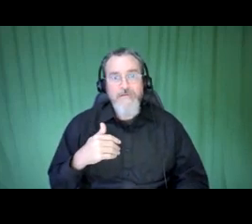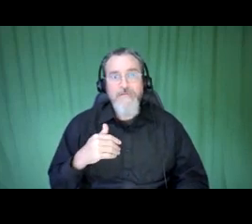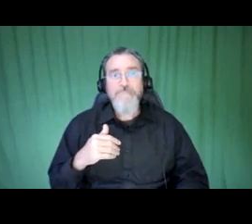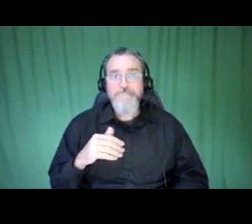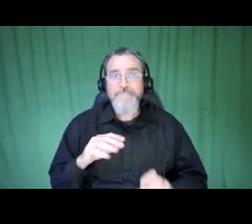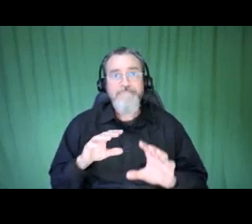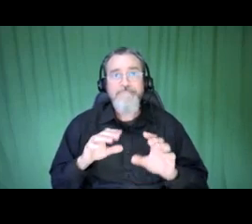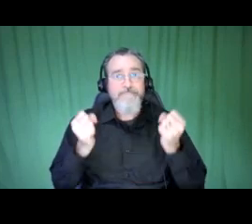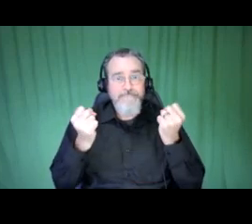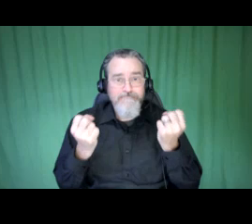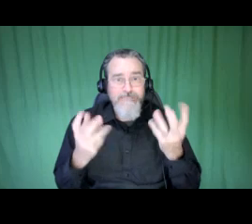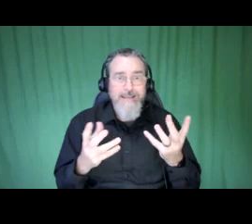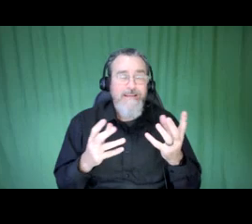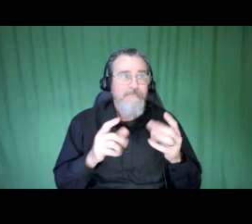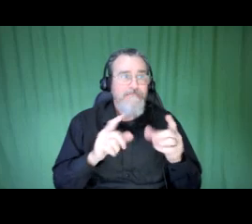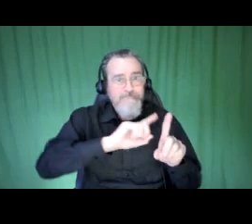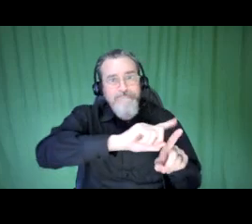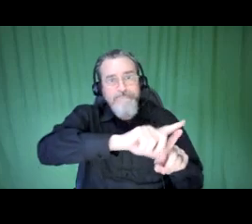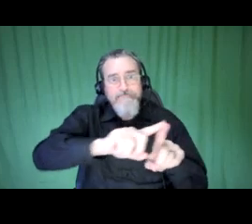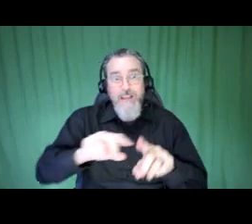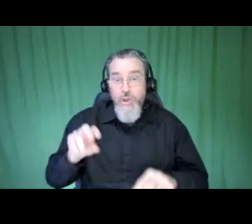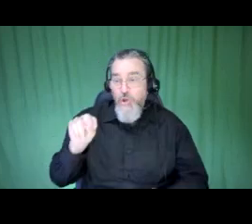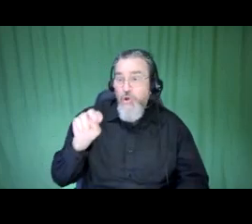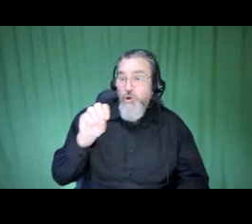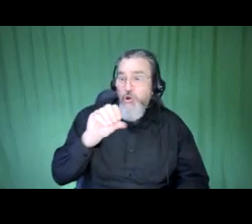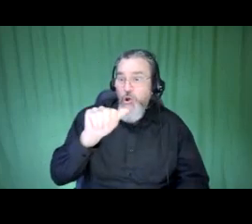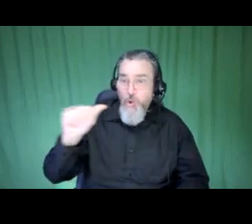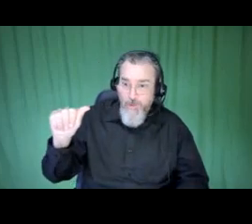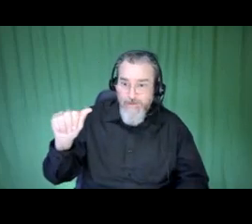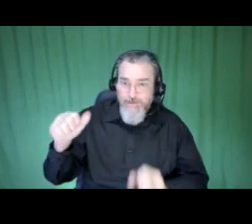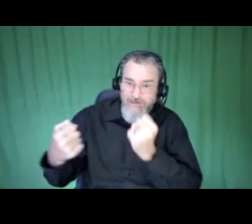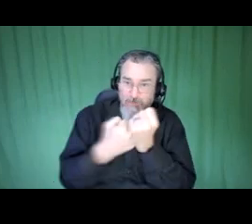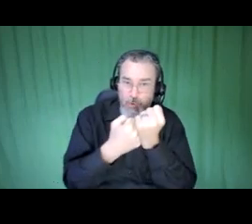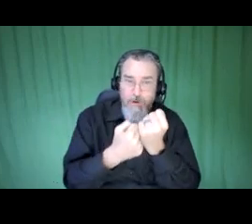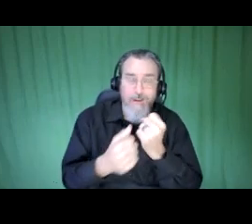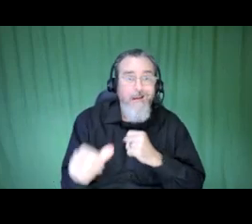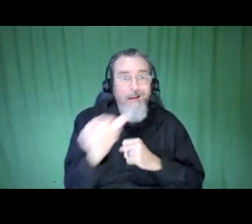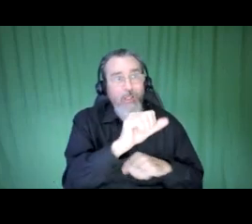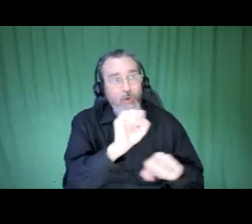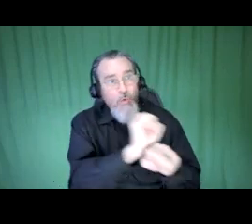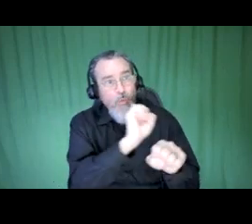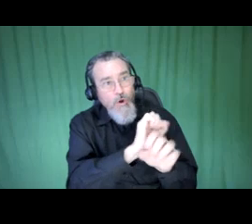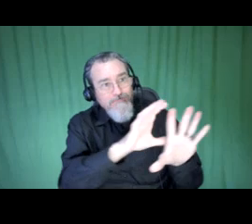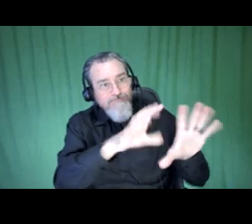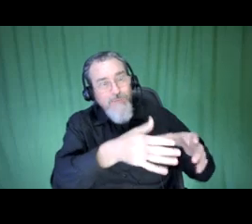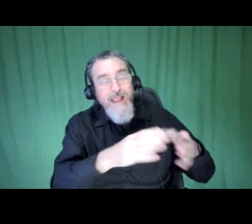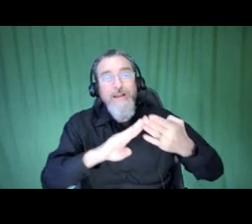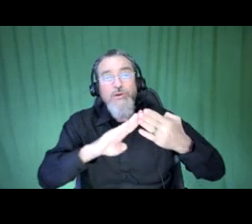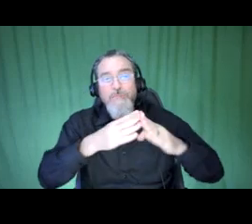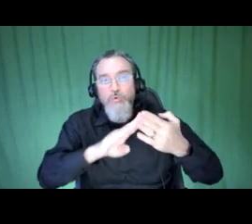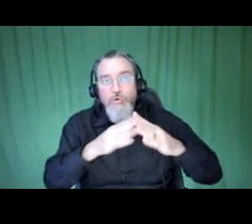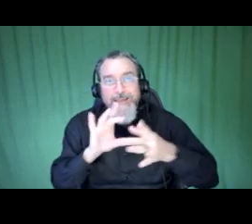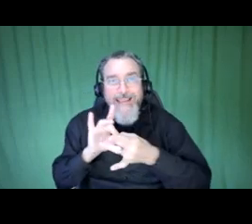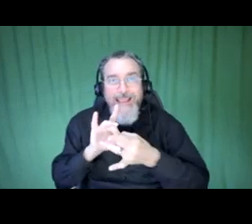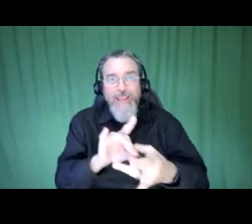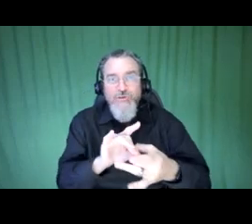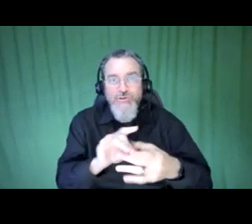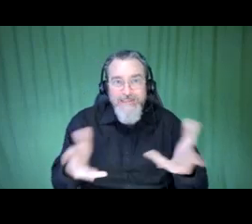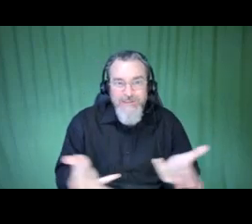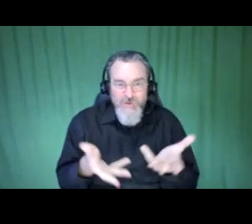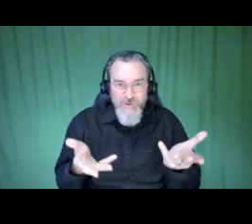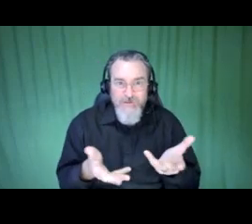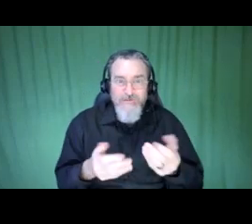only NOAA partners, training support, and workforce connection partners, really critical community connection partners here with us,